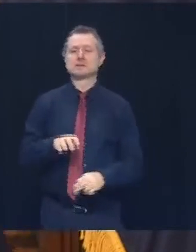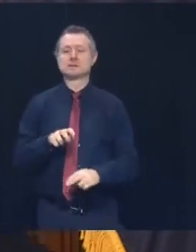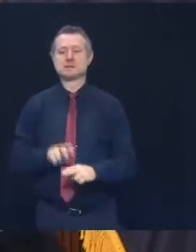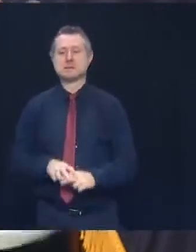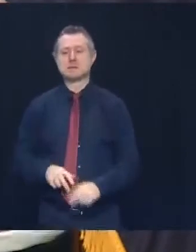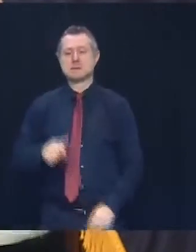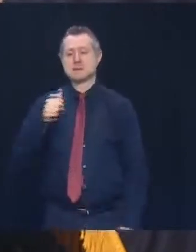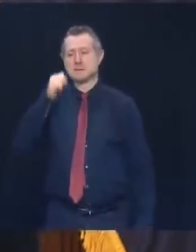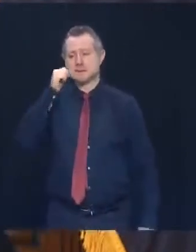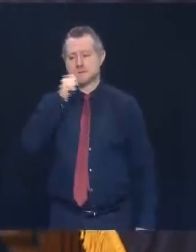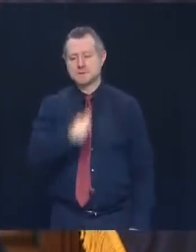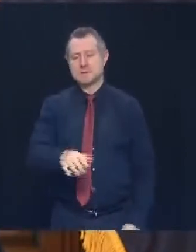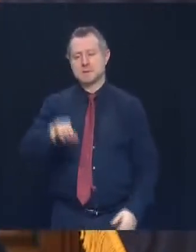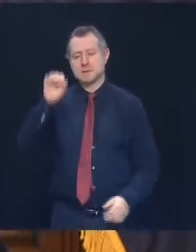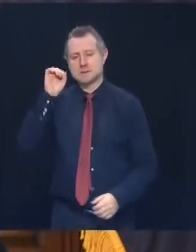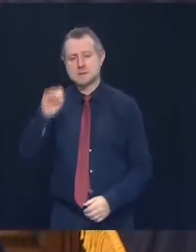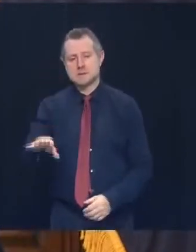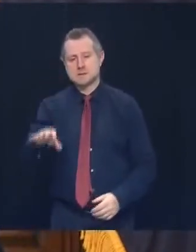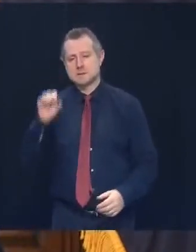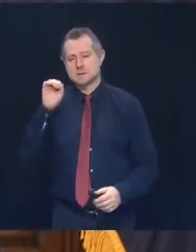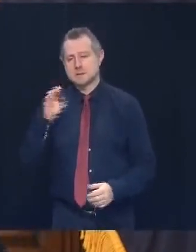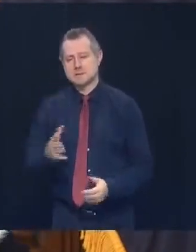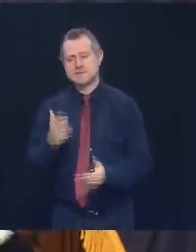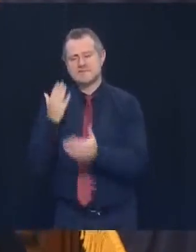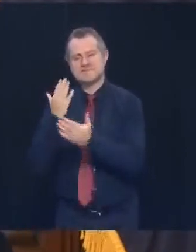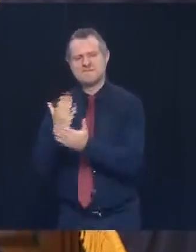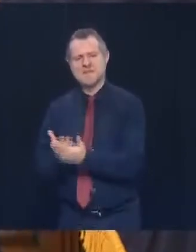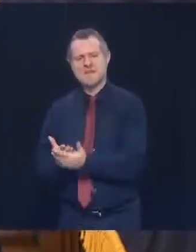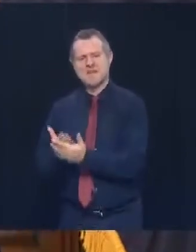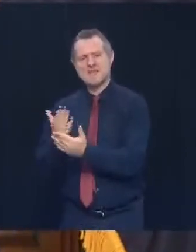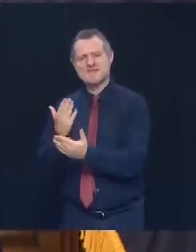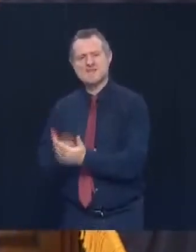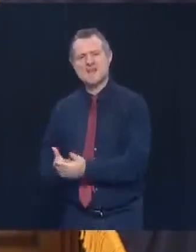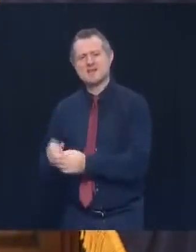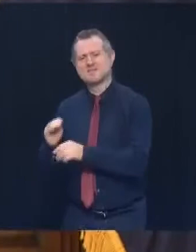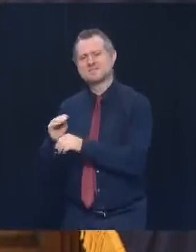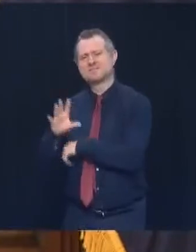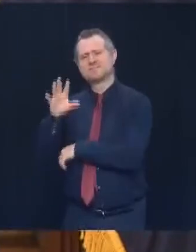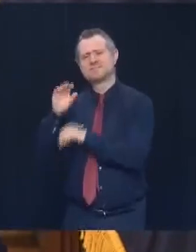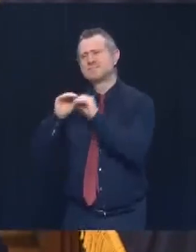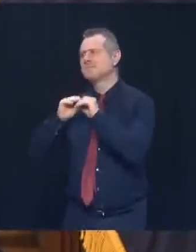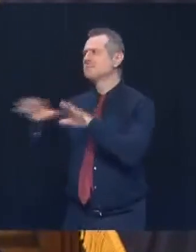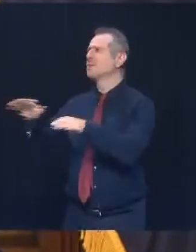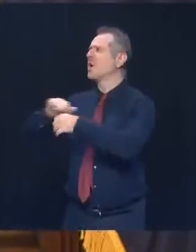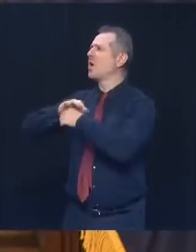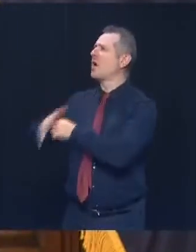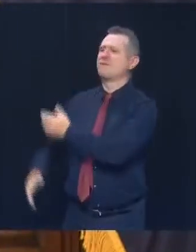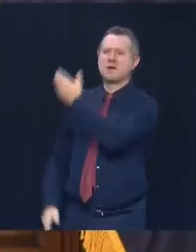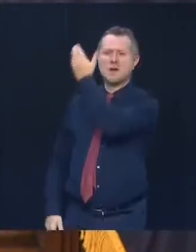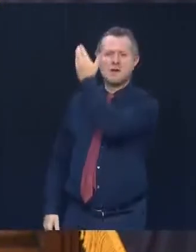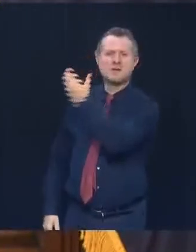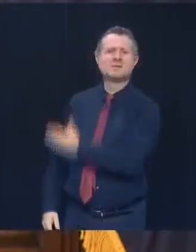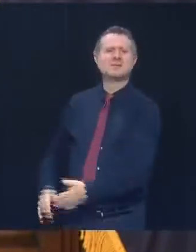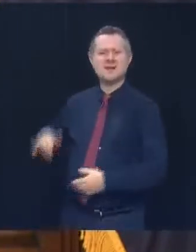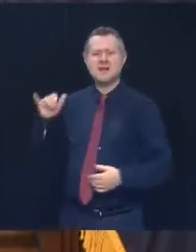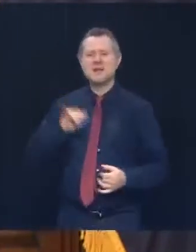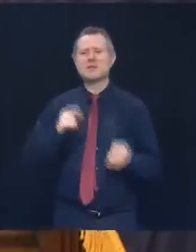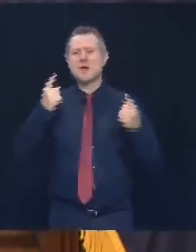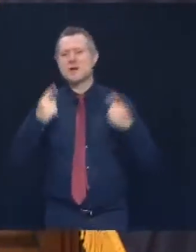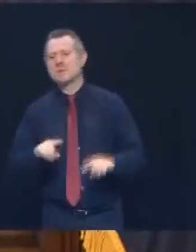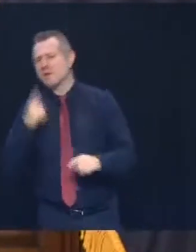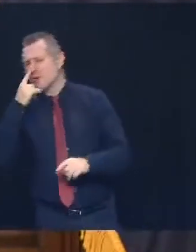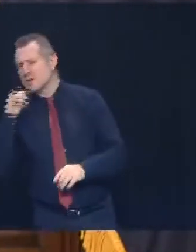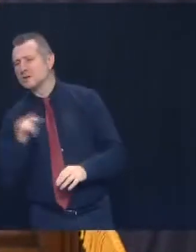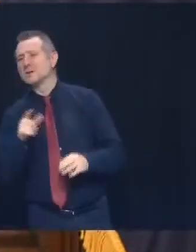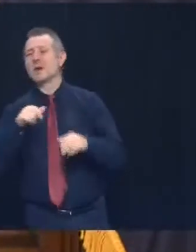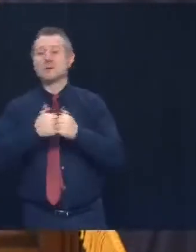state, here are the facts. This is how the virus spread. This is what it looks like. If you wear a